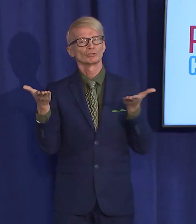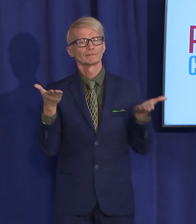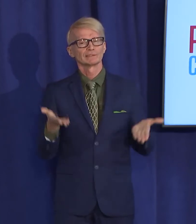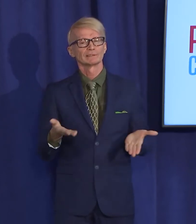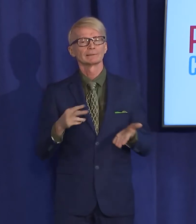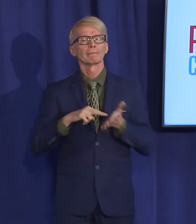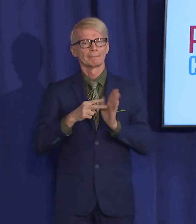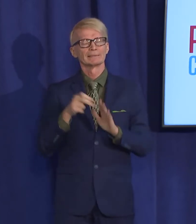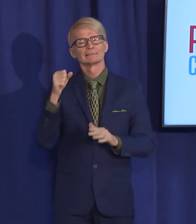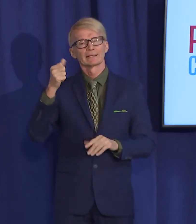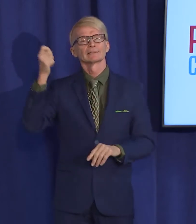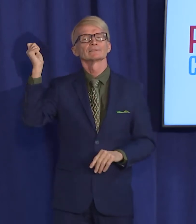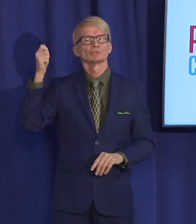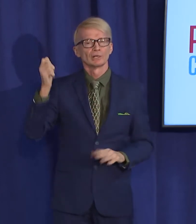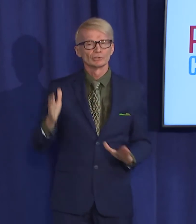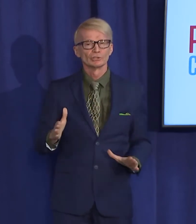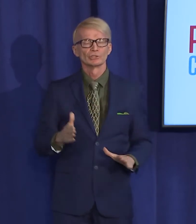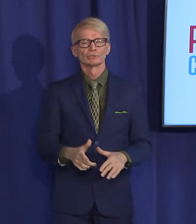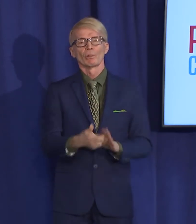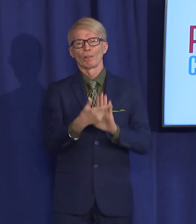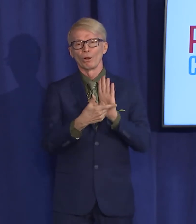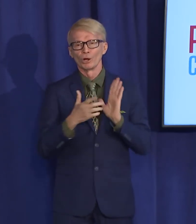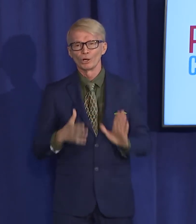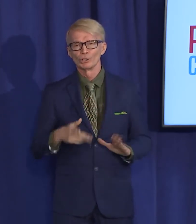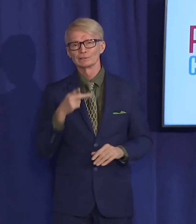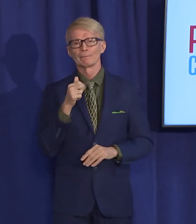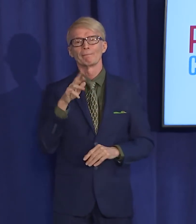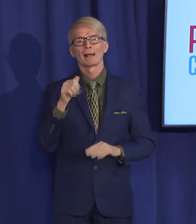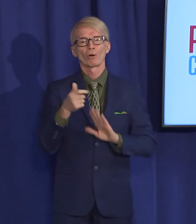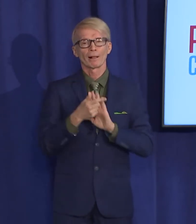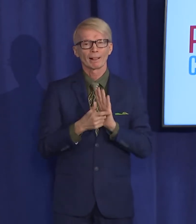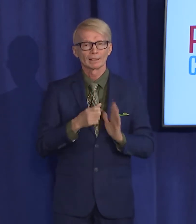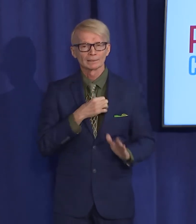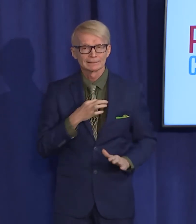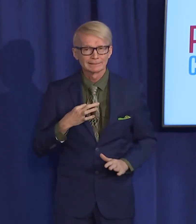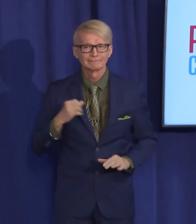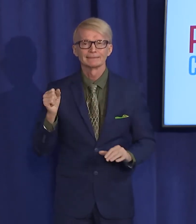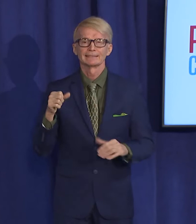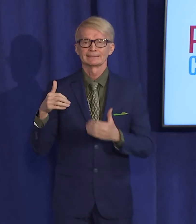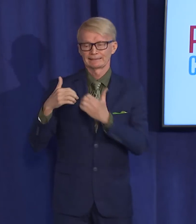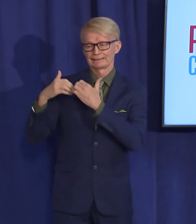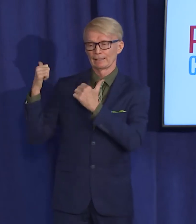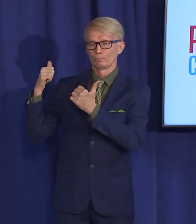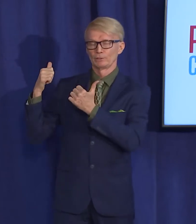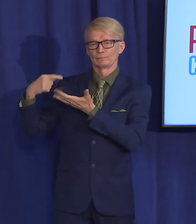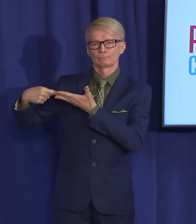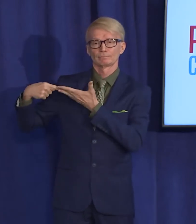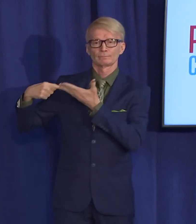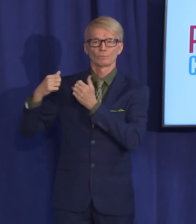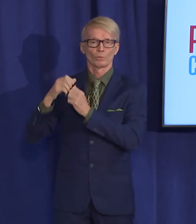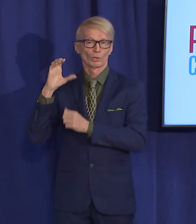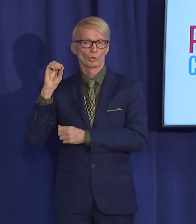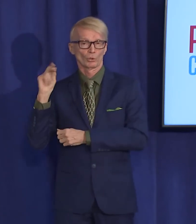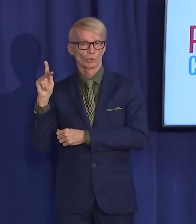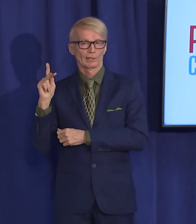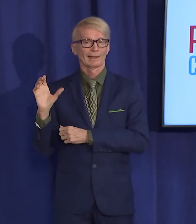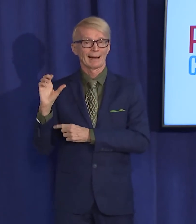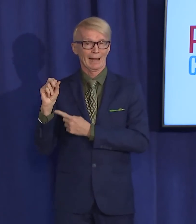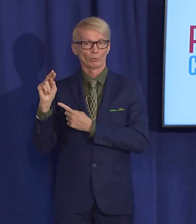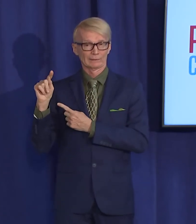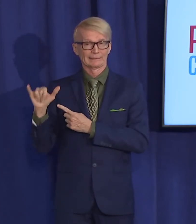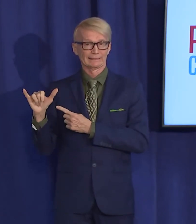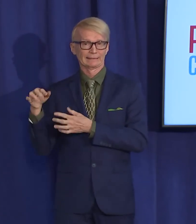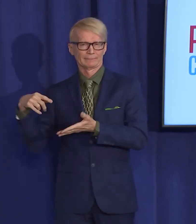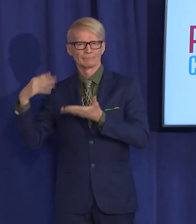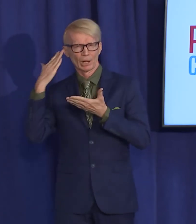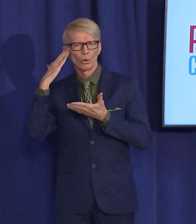include judges, lawyers, paralegals, et cetera. We have been in separate conversations with Cook County specifically, and I know that there are